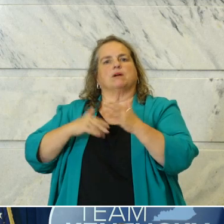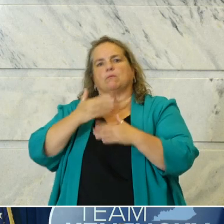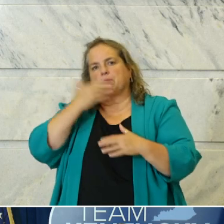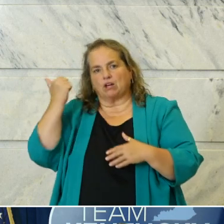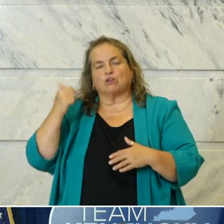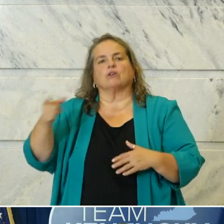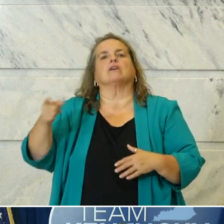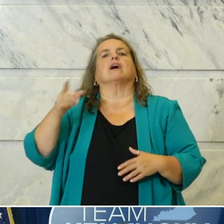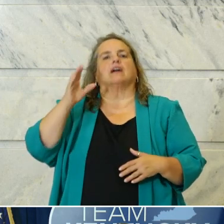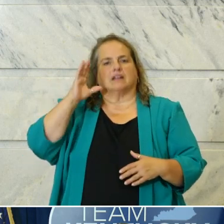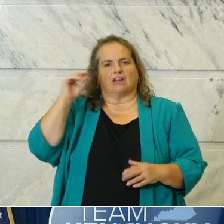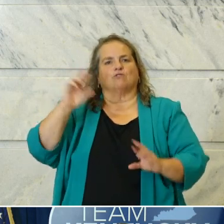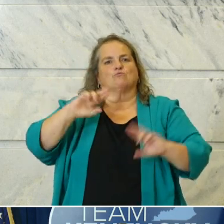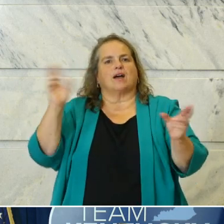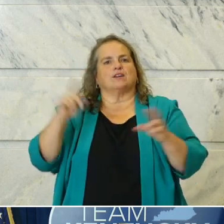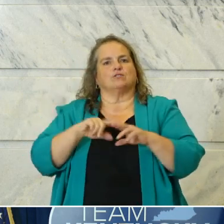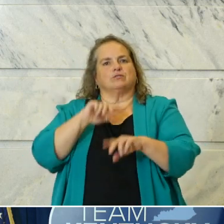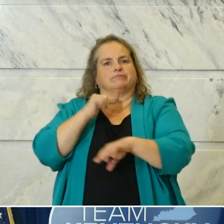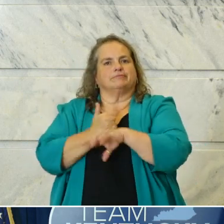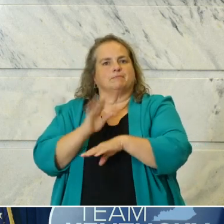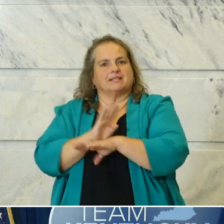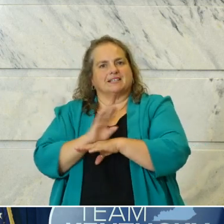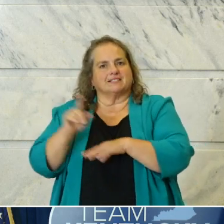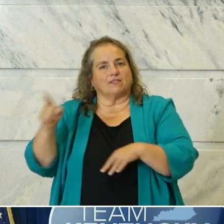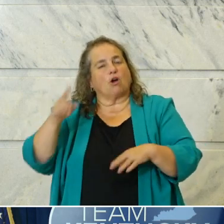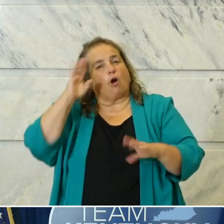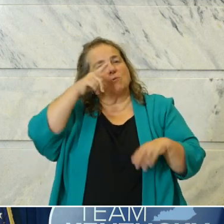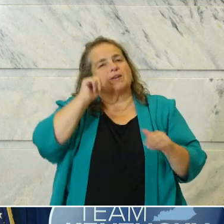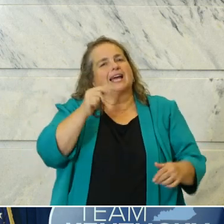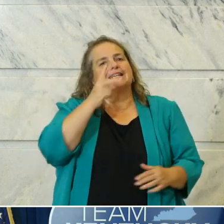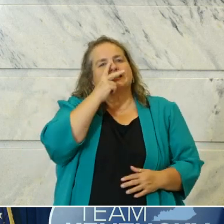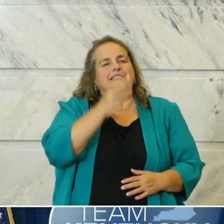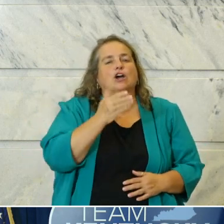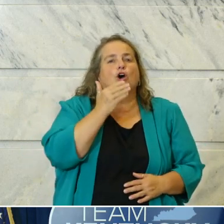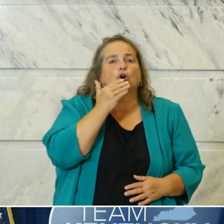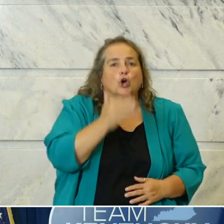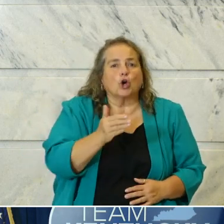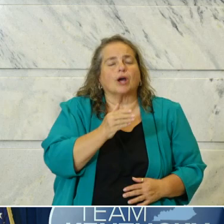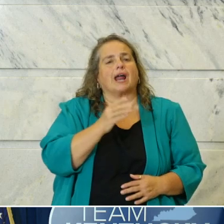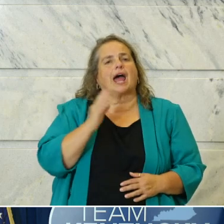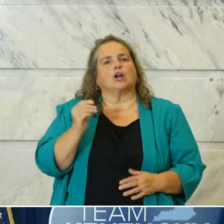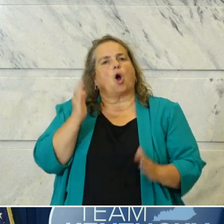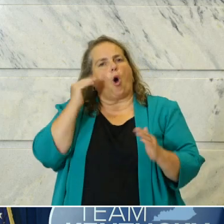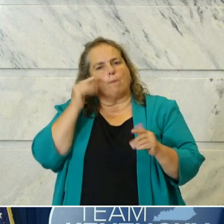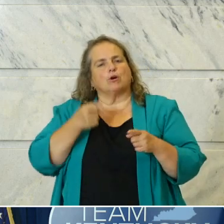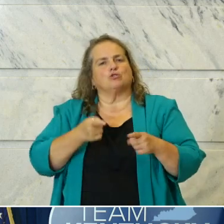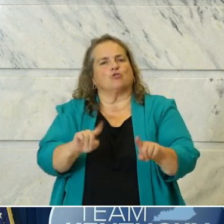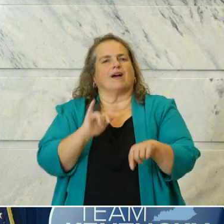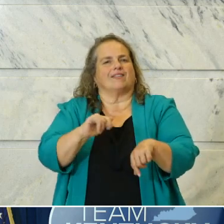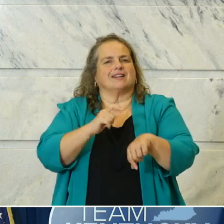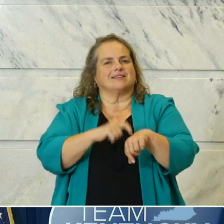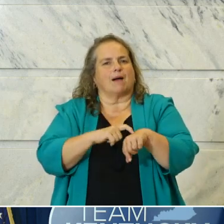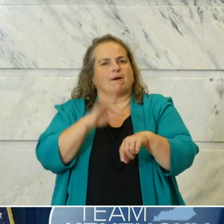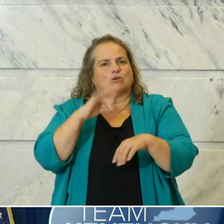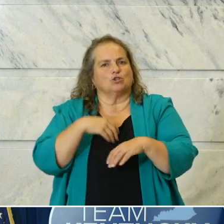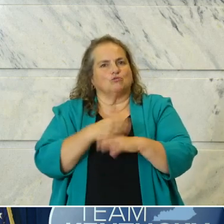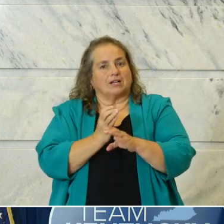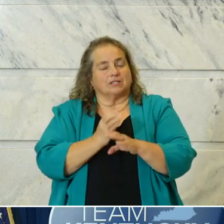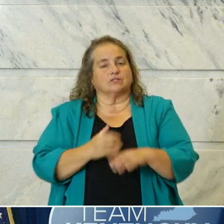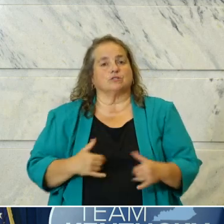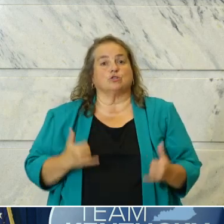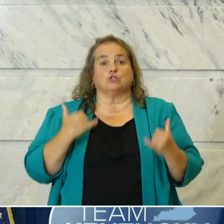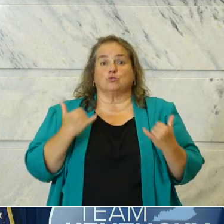the good and we see the hope during this time of crisis. All right, today we're going to jump right into